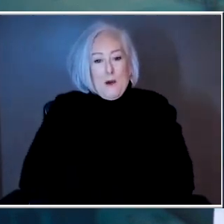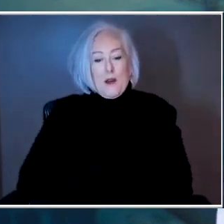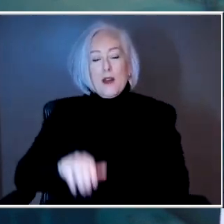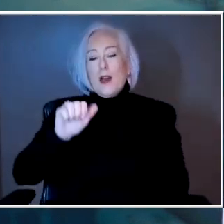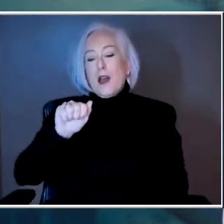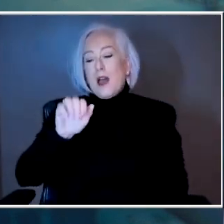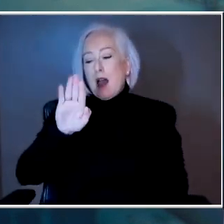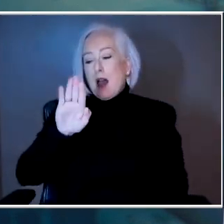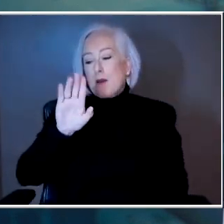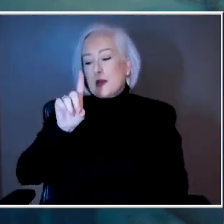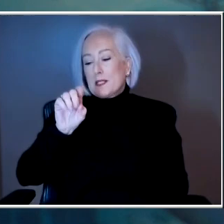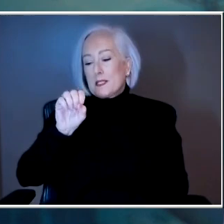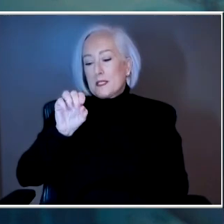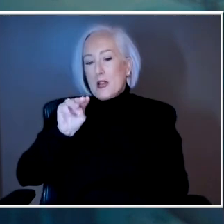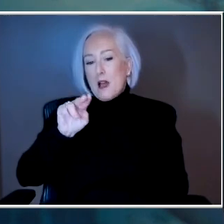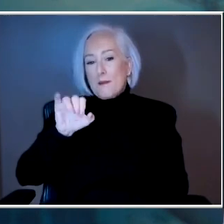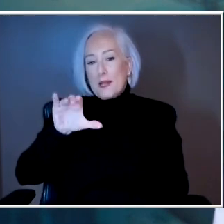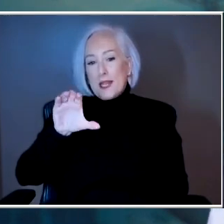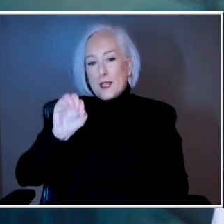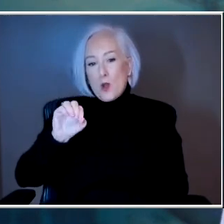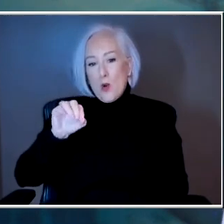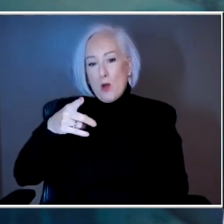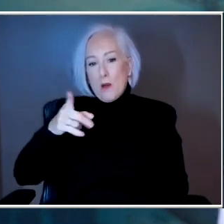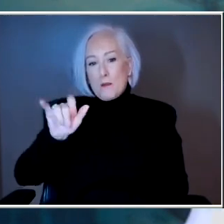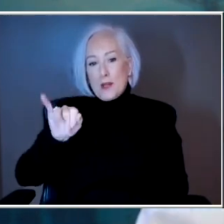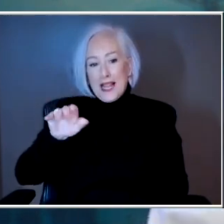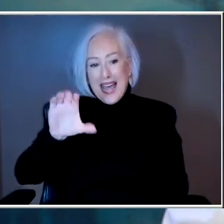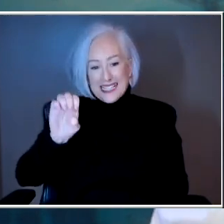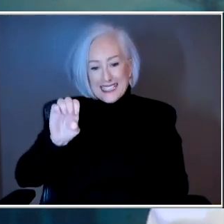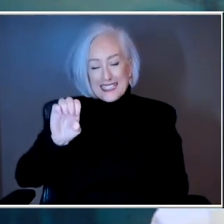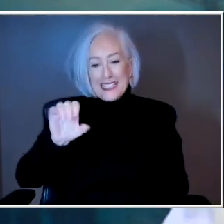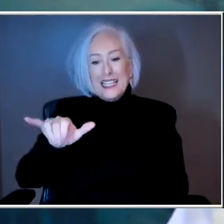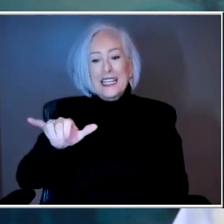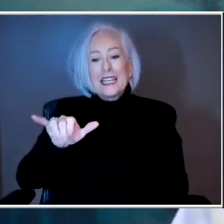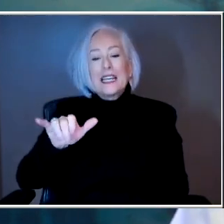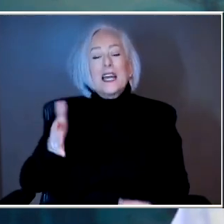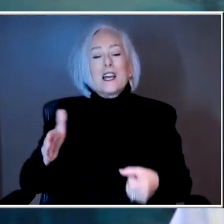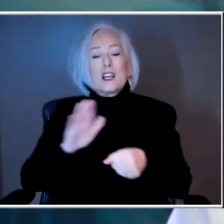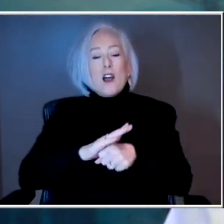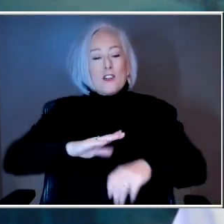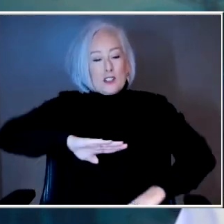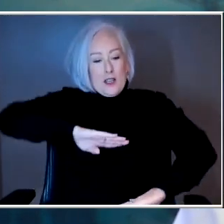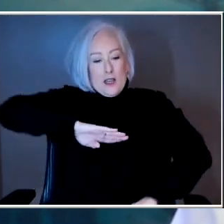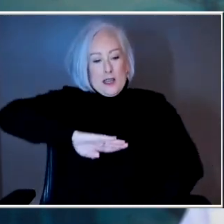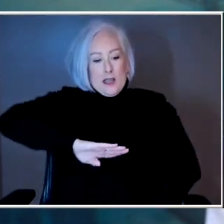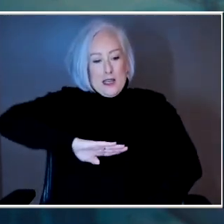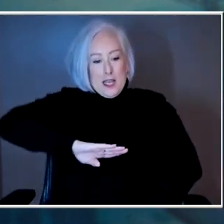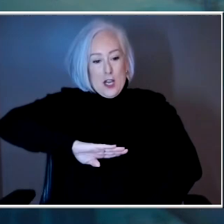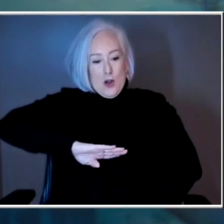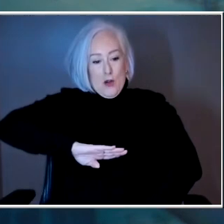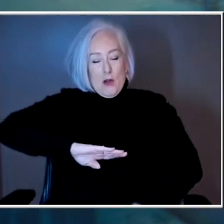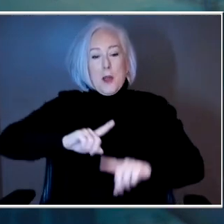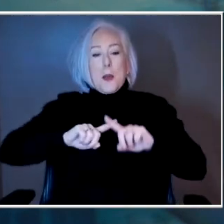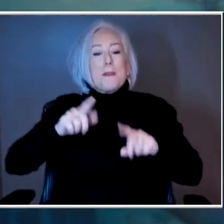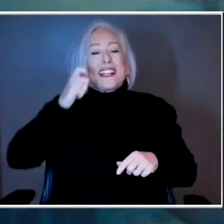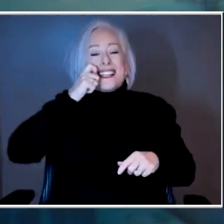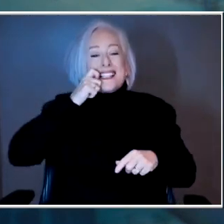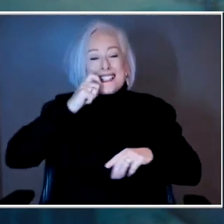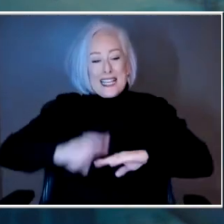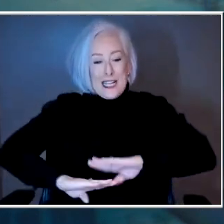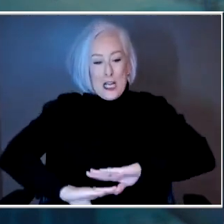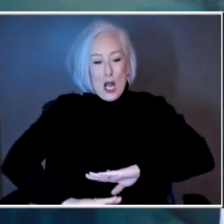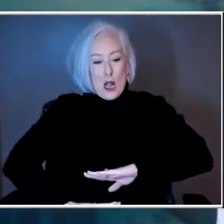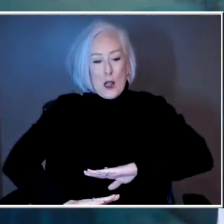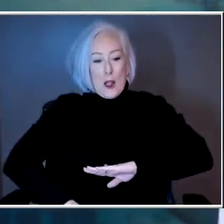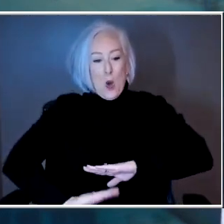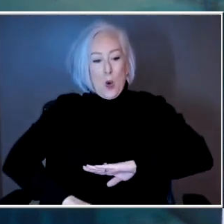treat the full height of the abdomen, but for the skin that hangs over, a paniculectomy, sometimes that's covered by insurance. And